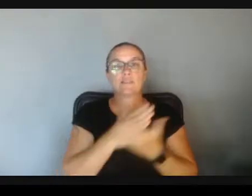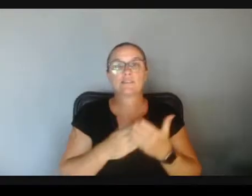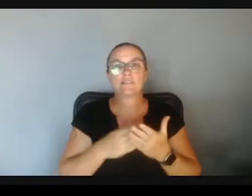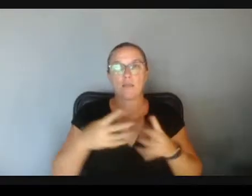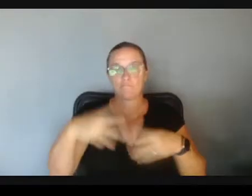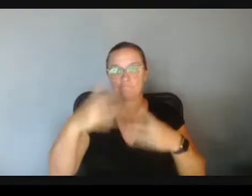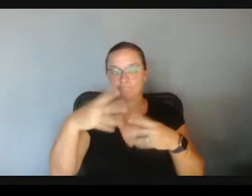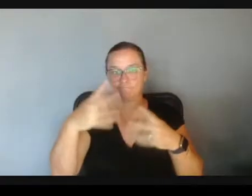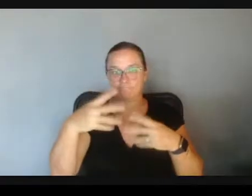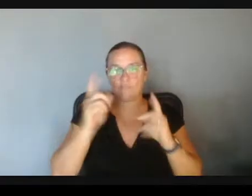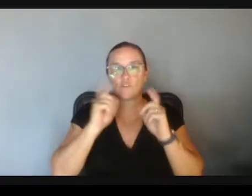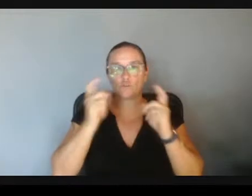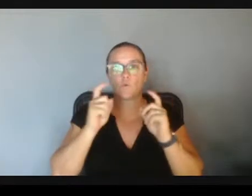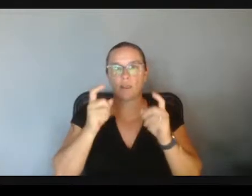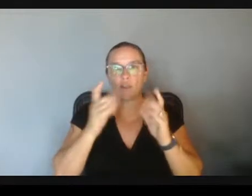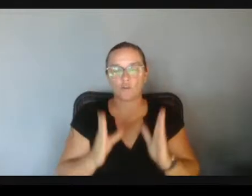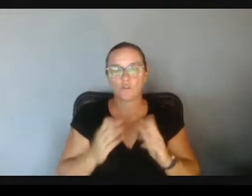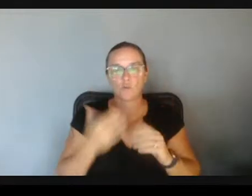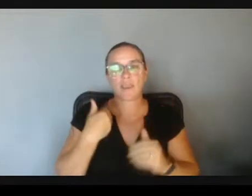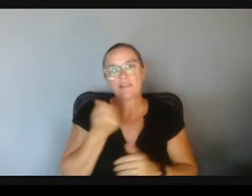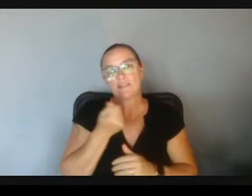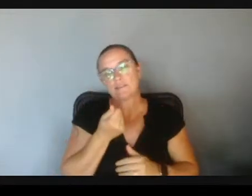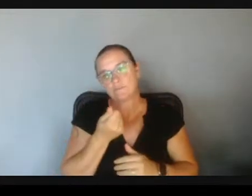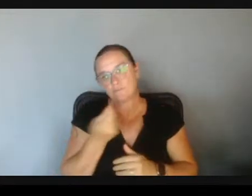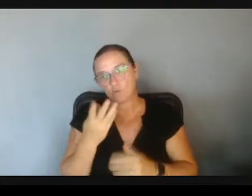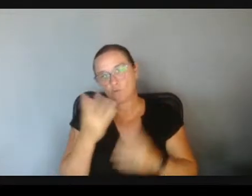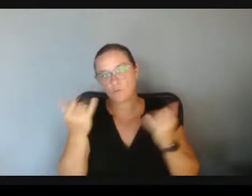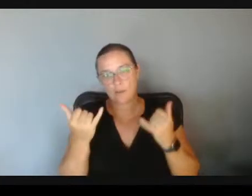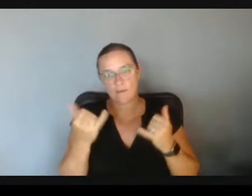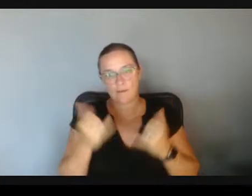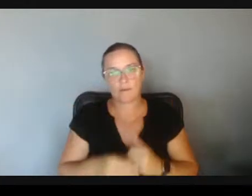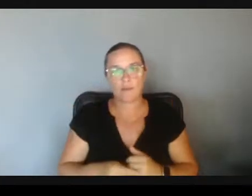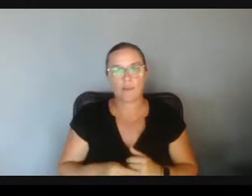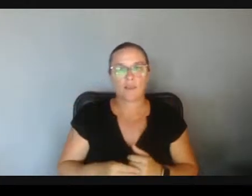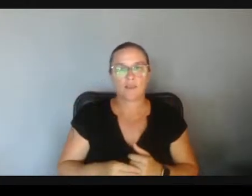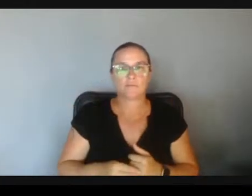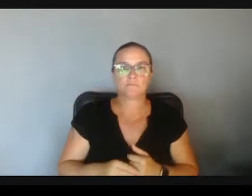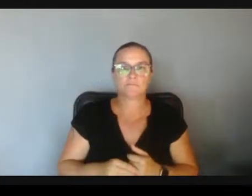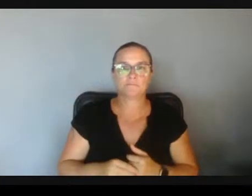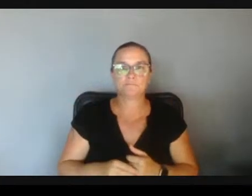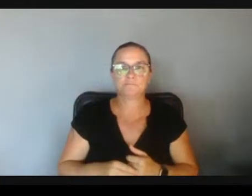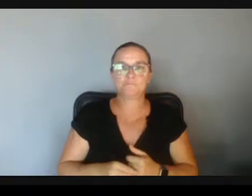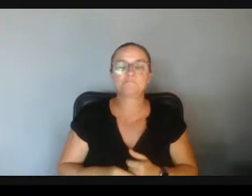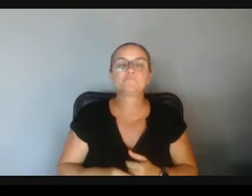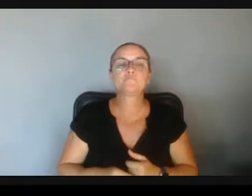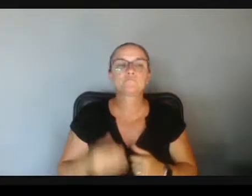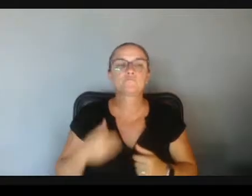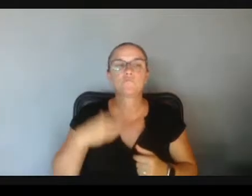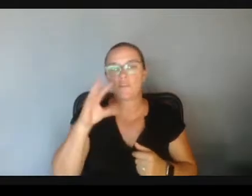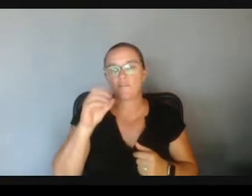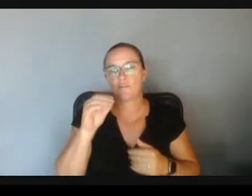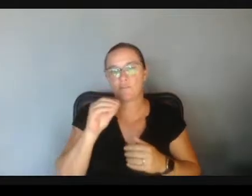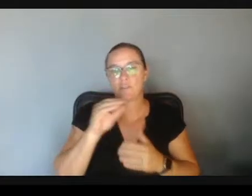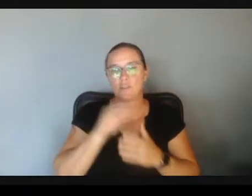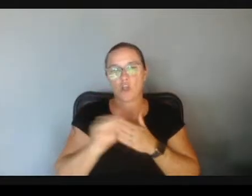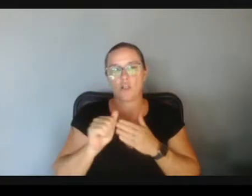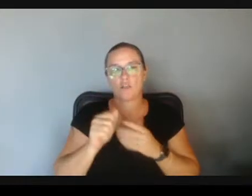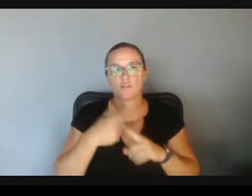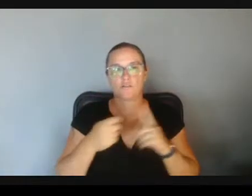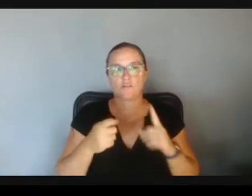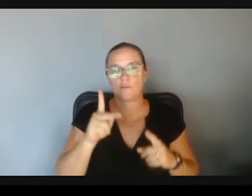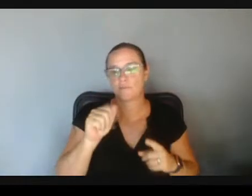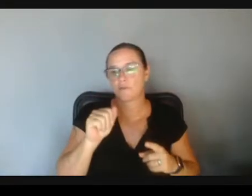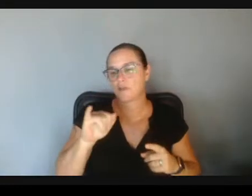there. We did have some donations come through, Lou. We had a $50 donation from Kailoki's